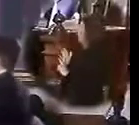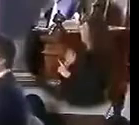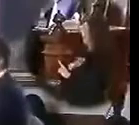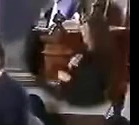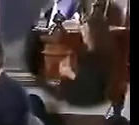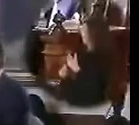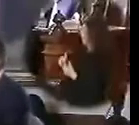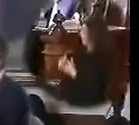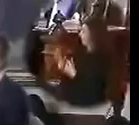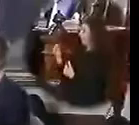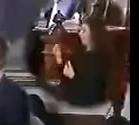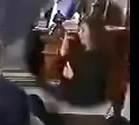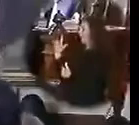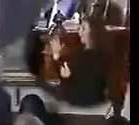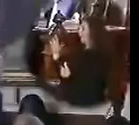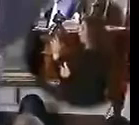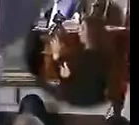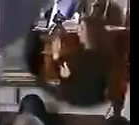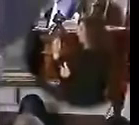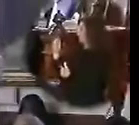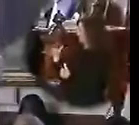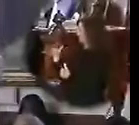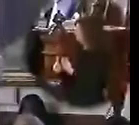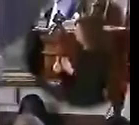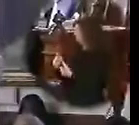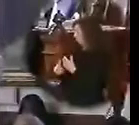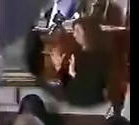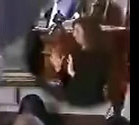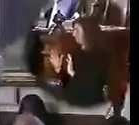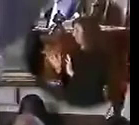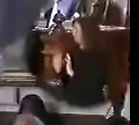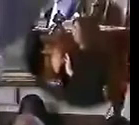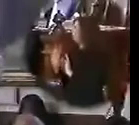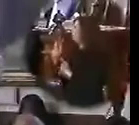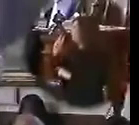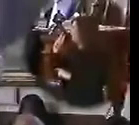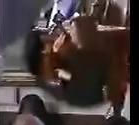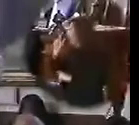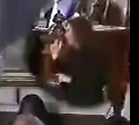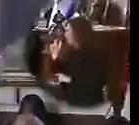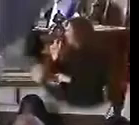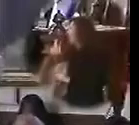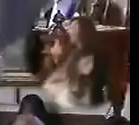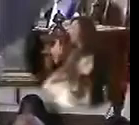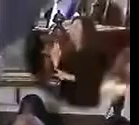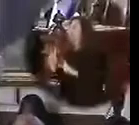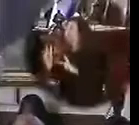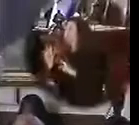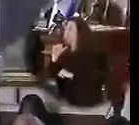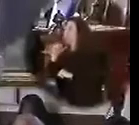reason Lieutenant Governor Ramsey at the time made the decision to set that aside, was because people weren't being